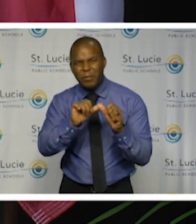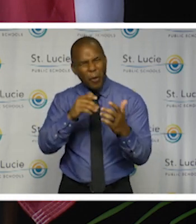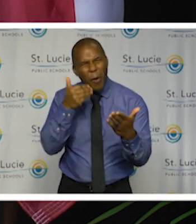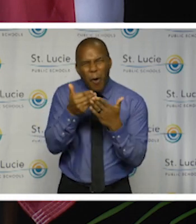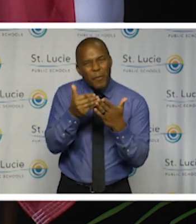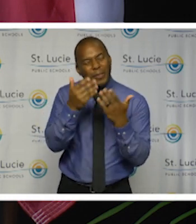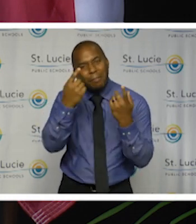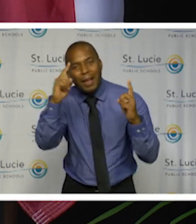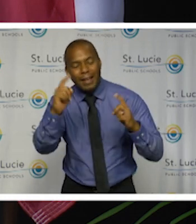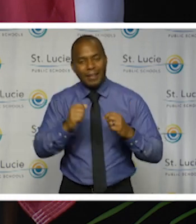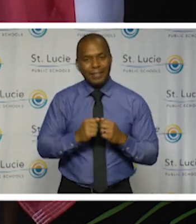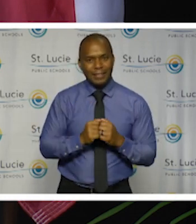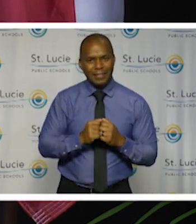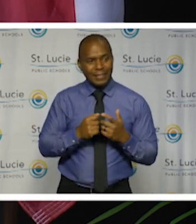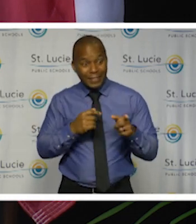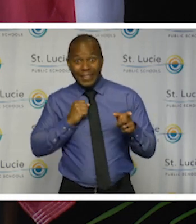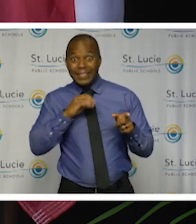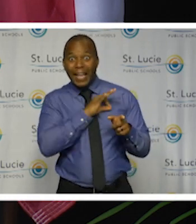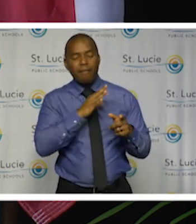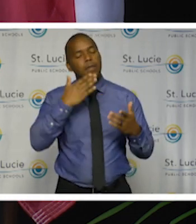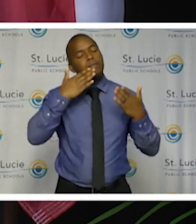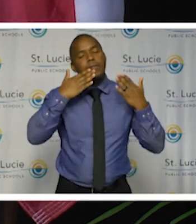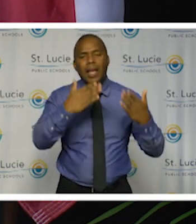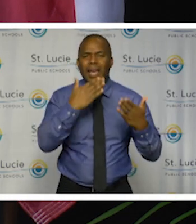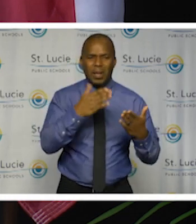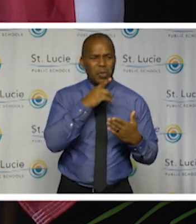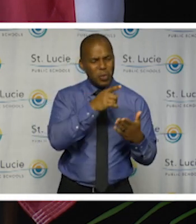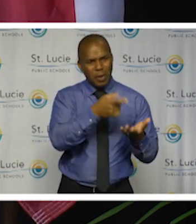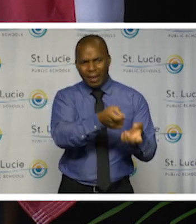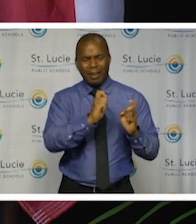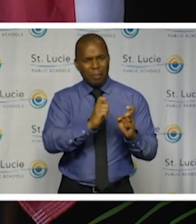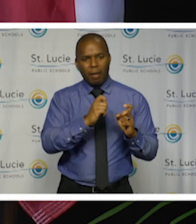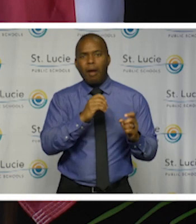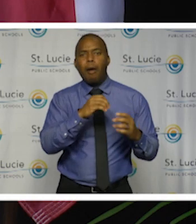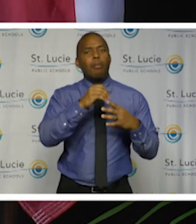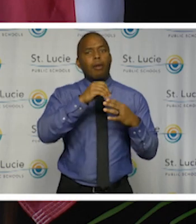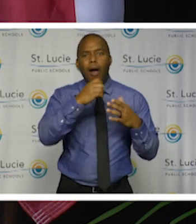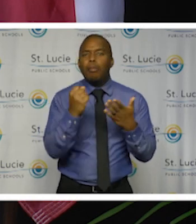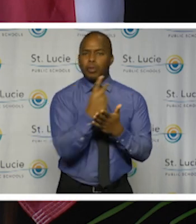Academy, thank you for giving me a second chance at earning my high school diploma.